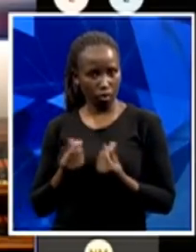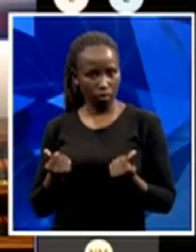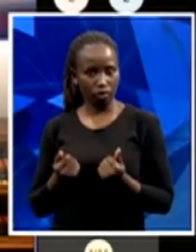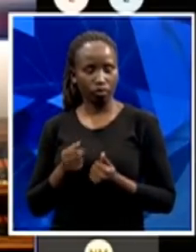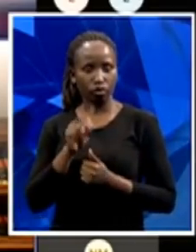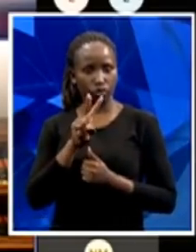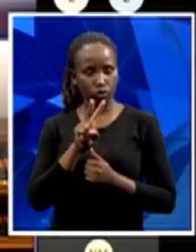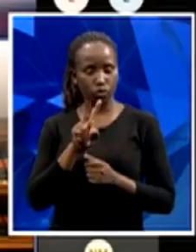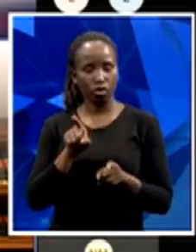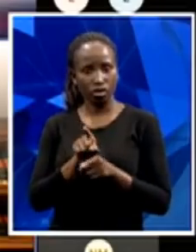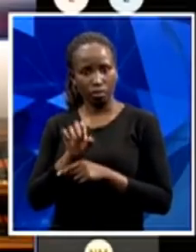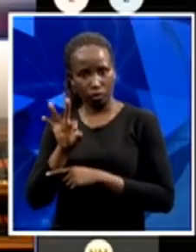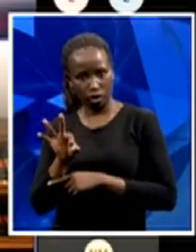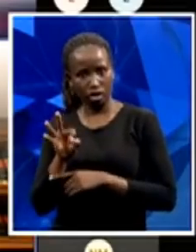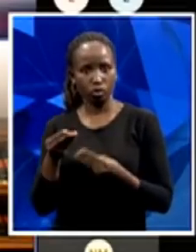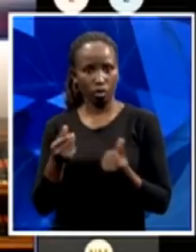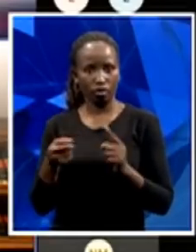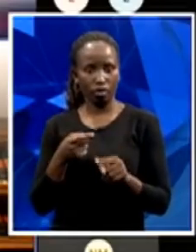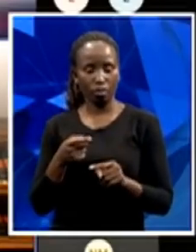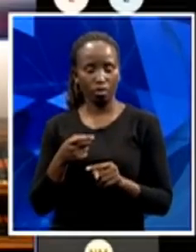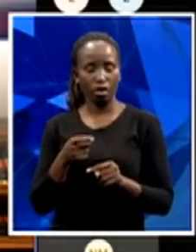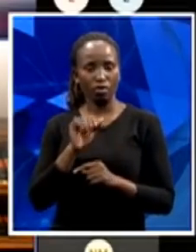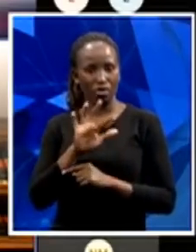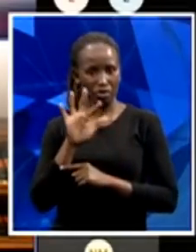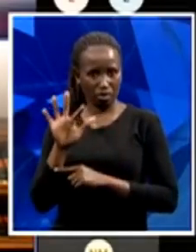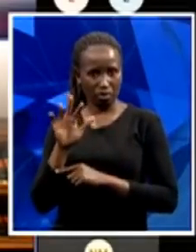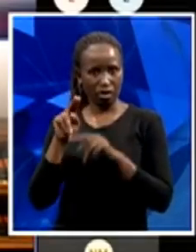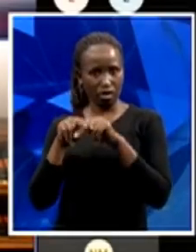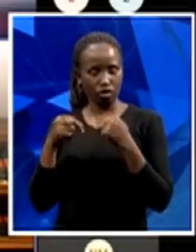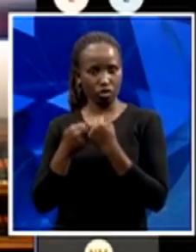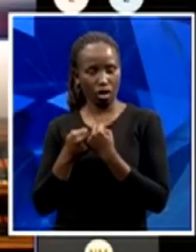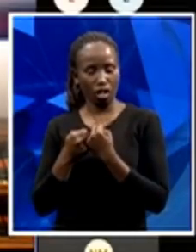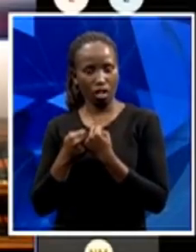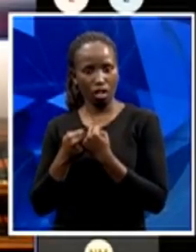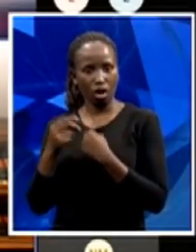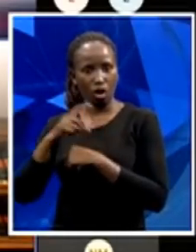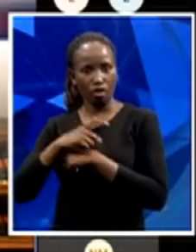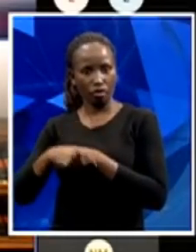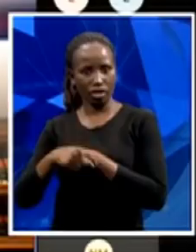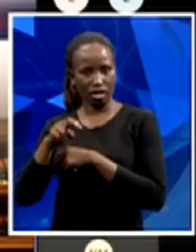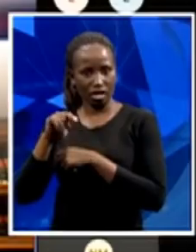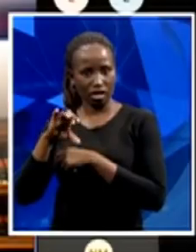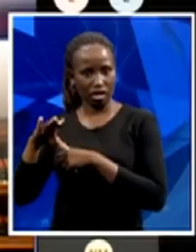55th National Conference of the African National Congress held in December 27 declared